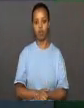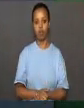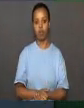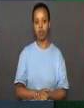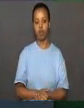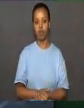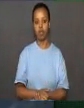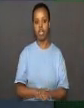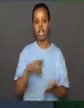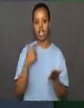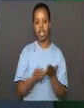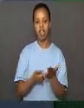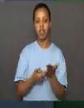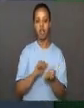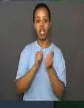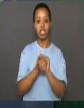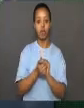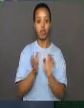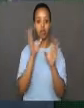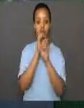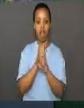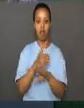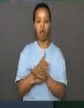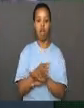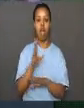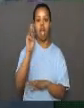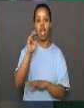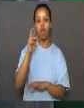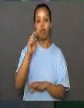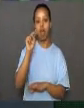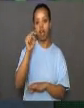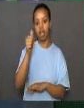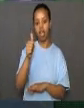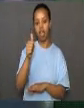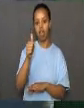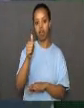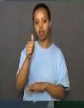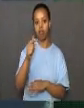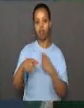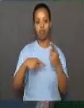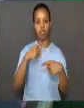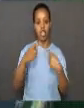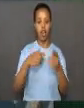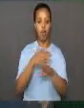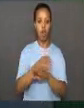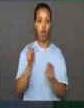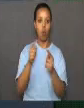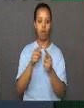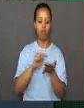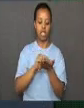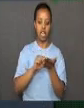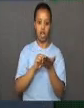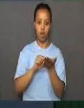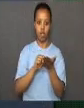After transcription is complete, the mRNA travels from the nucleus through